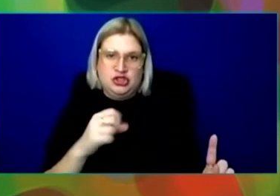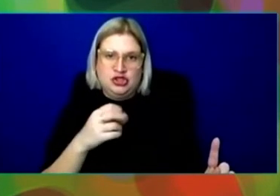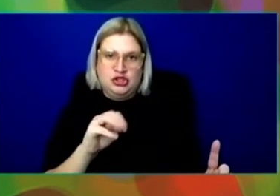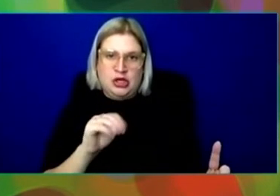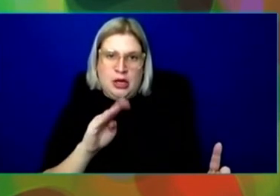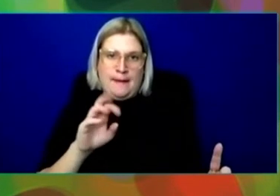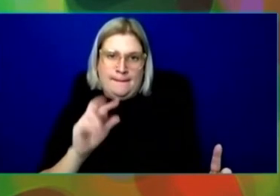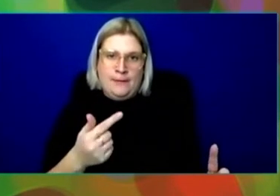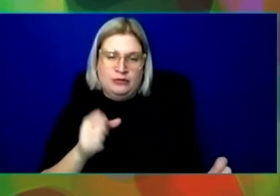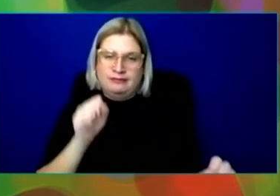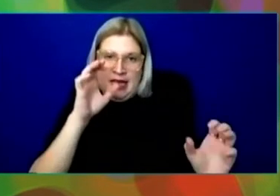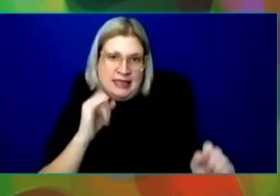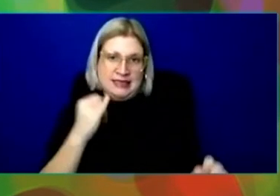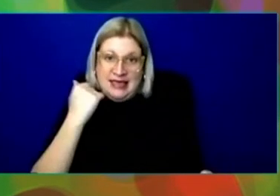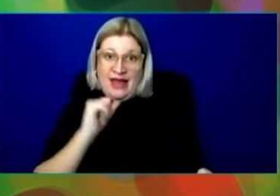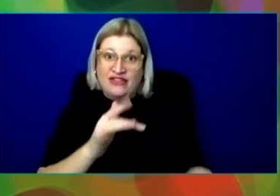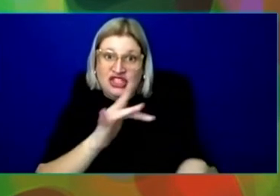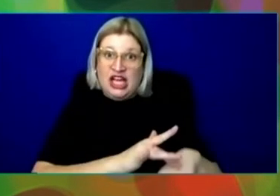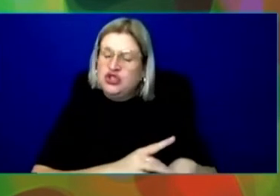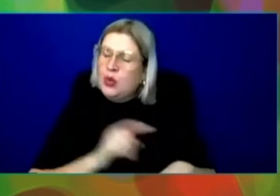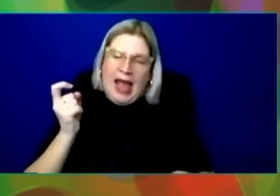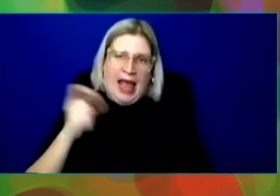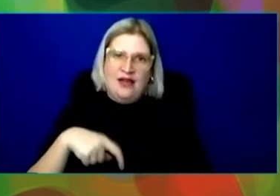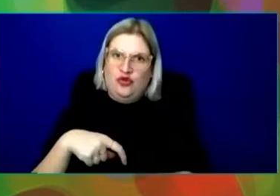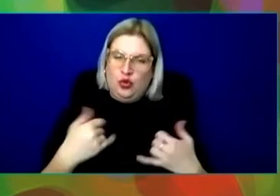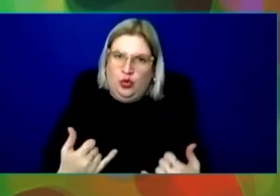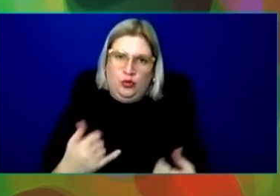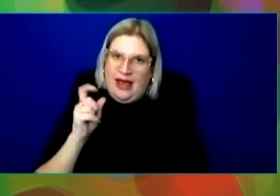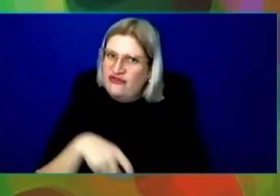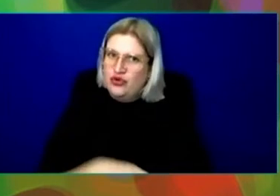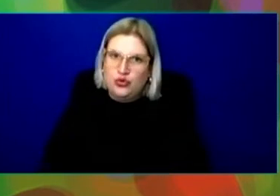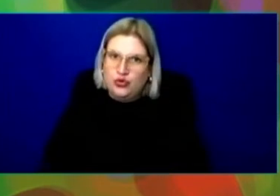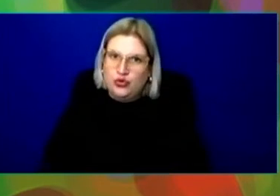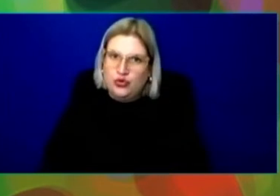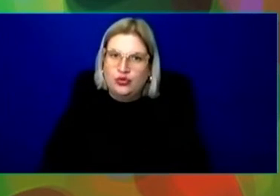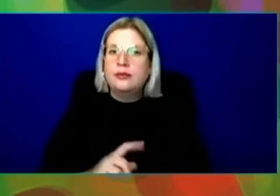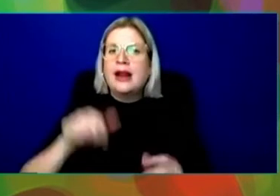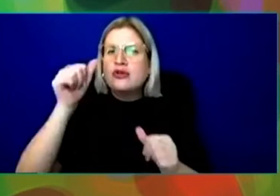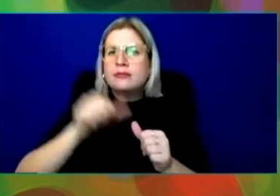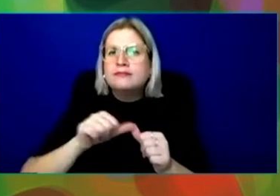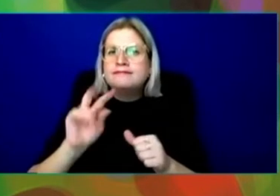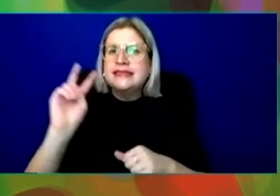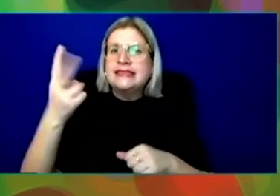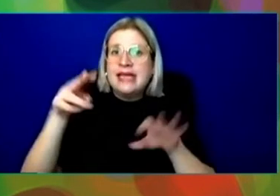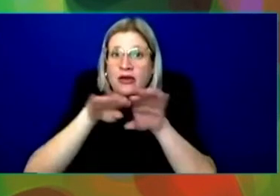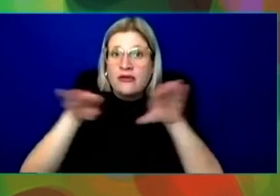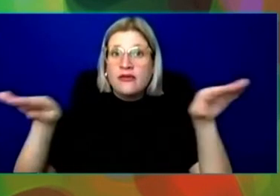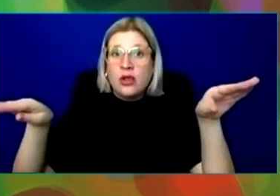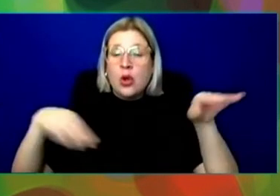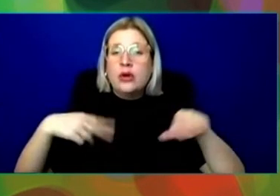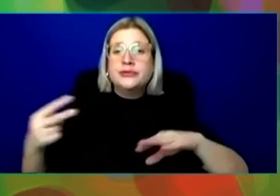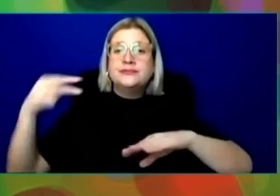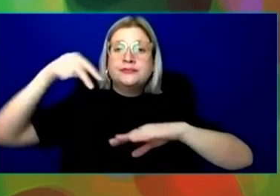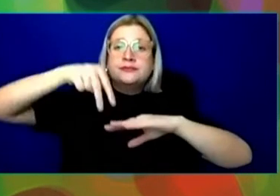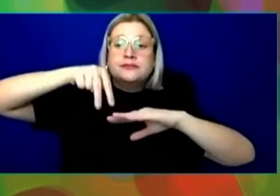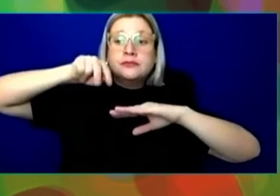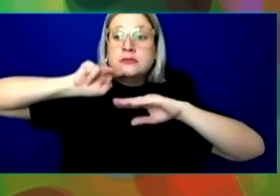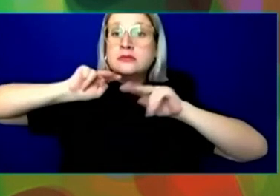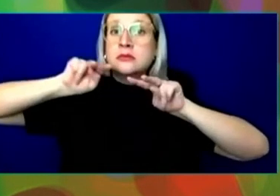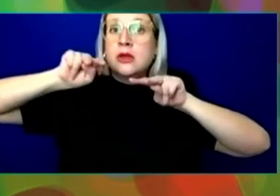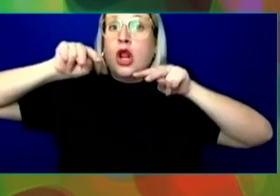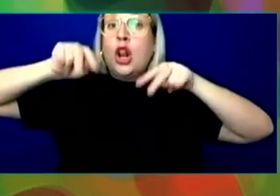there. And I remember going up on the second floor and looking down on the balcony and